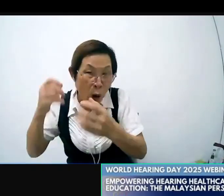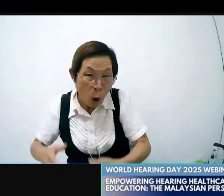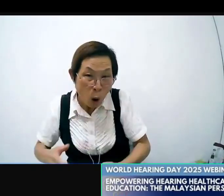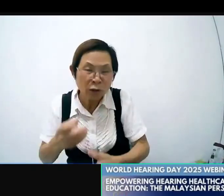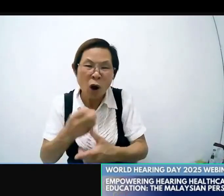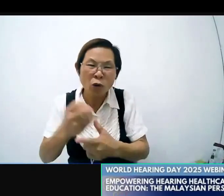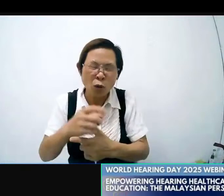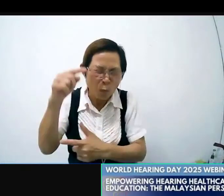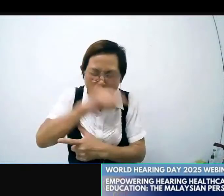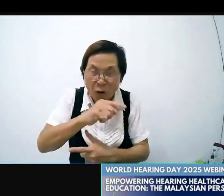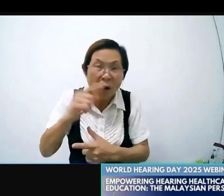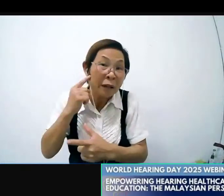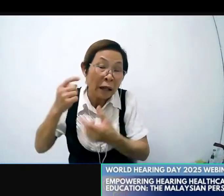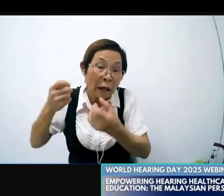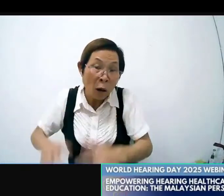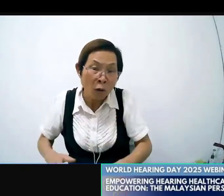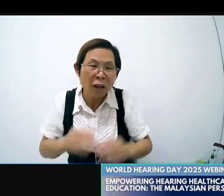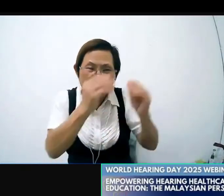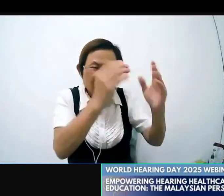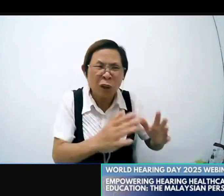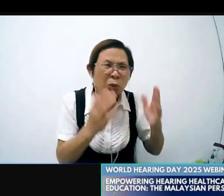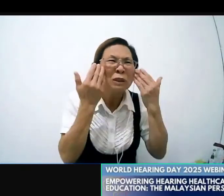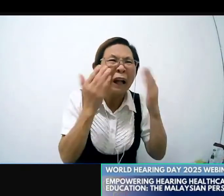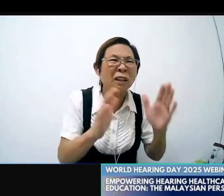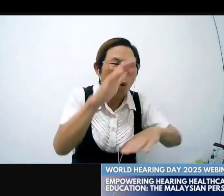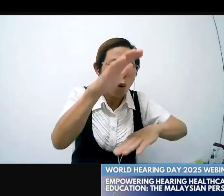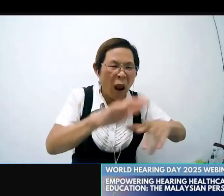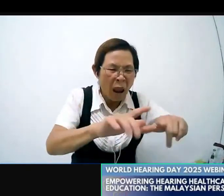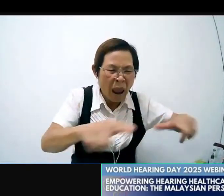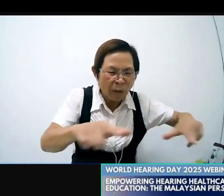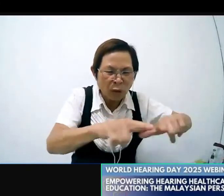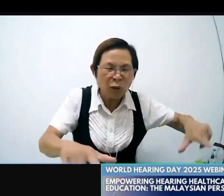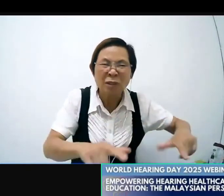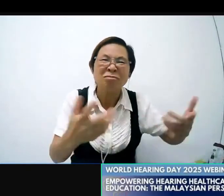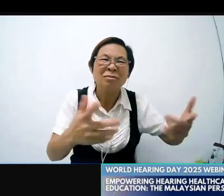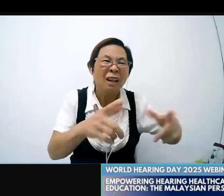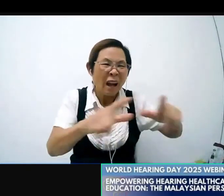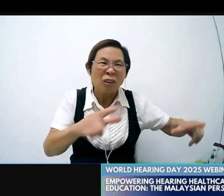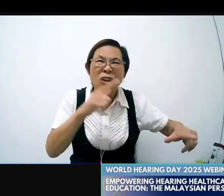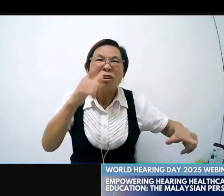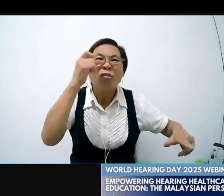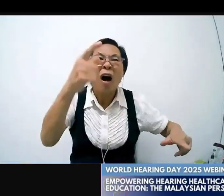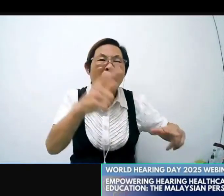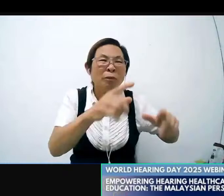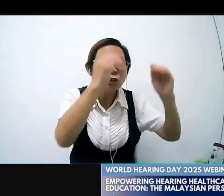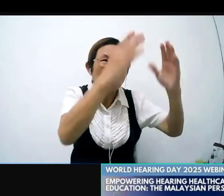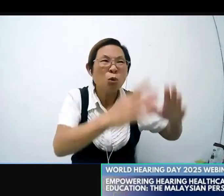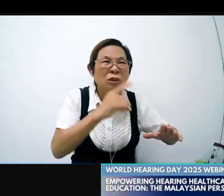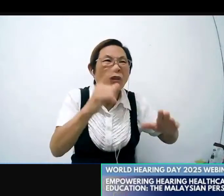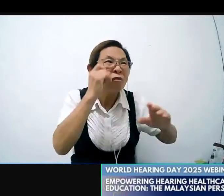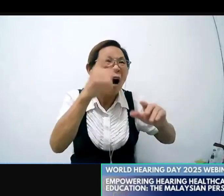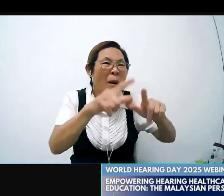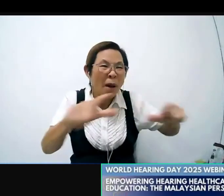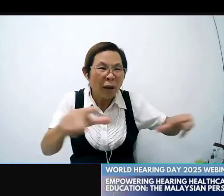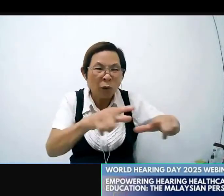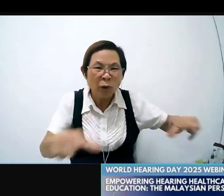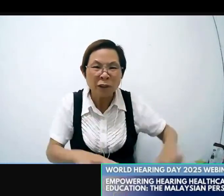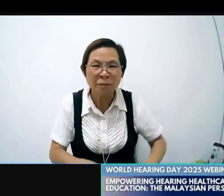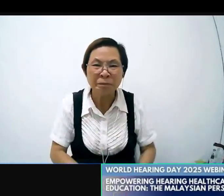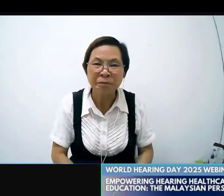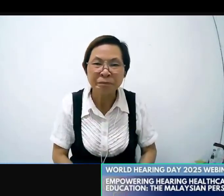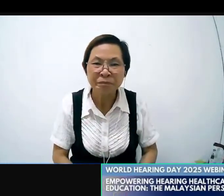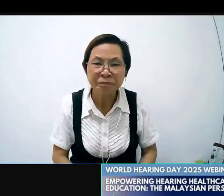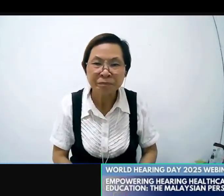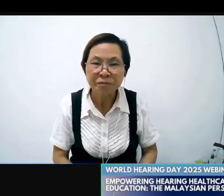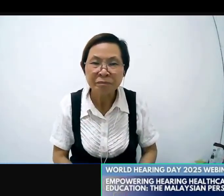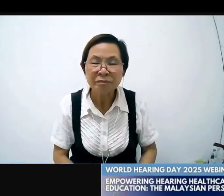we just use easy language or more user-friendly language. That's the first thing that I think that we can do. And about